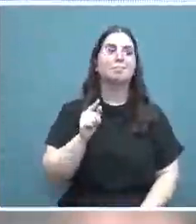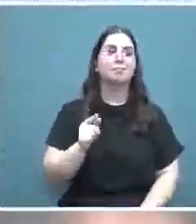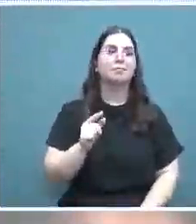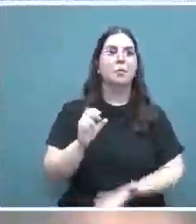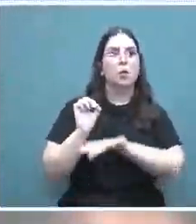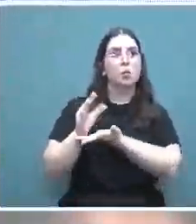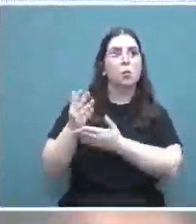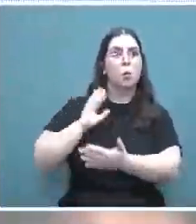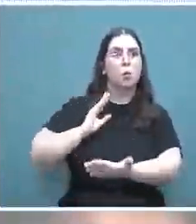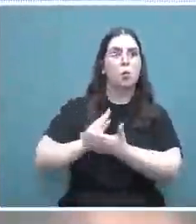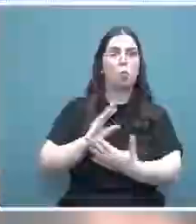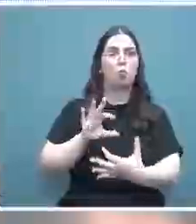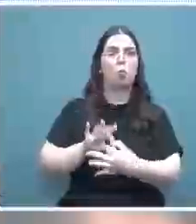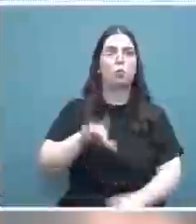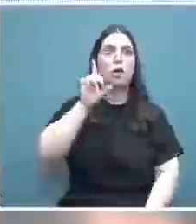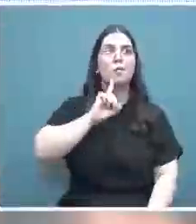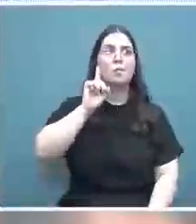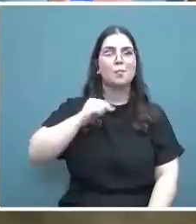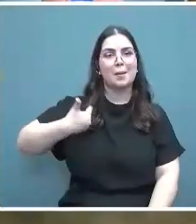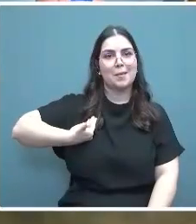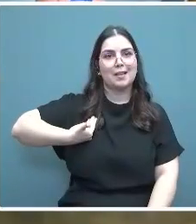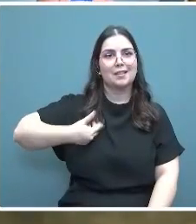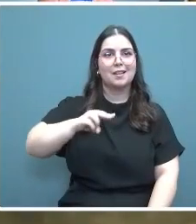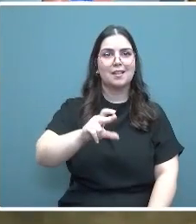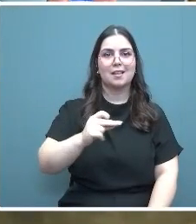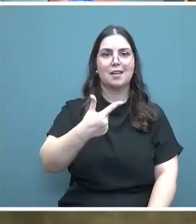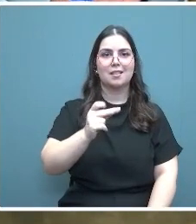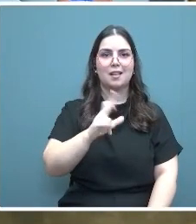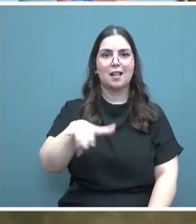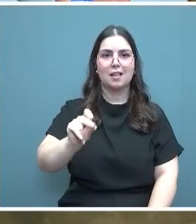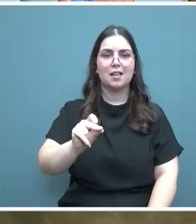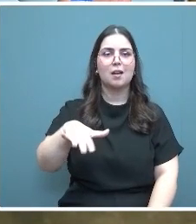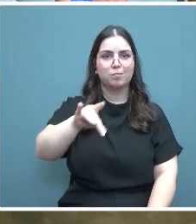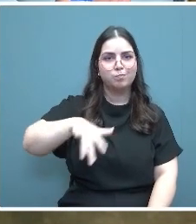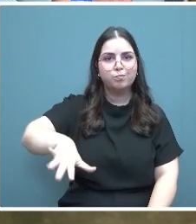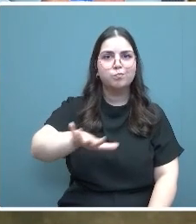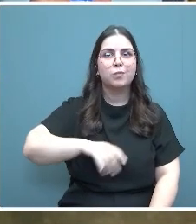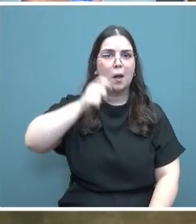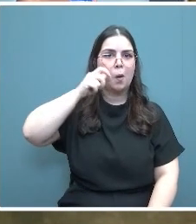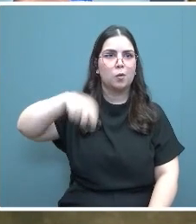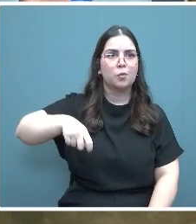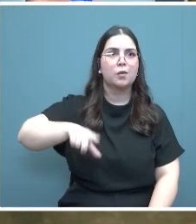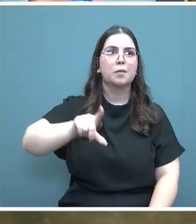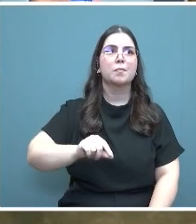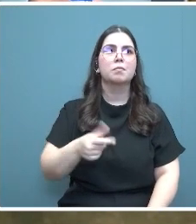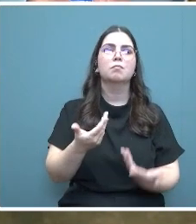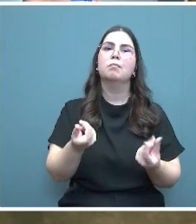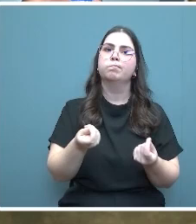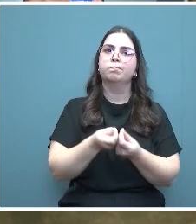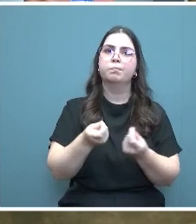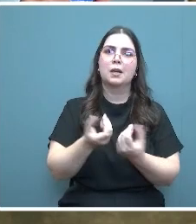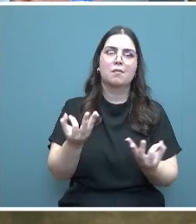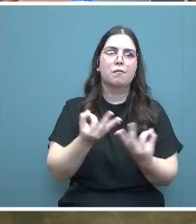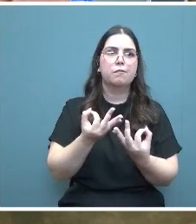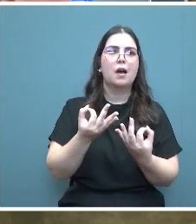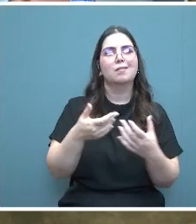latest slide, you might see a lady standing with me. Her name is Natalia. She's from Pokrovsk. It's Donetsk region. It's very close to the front line.